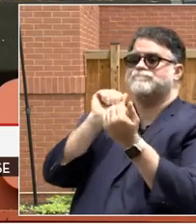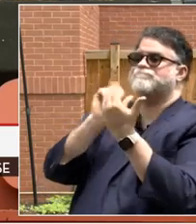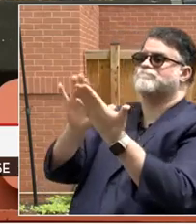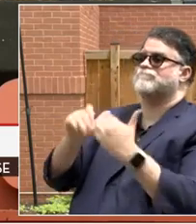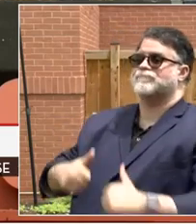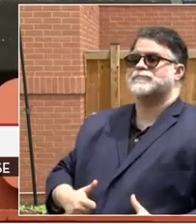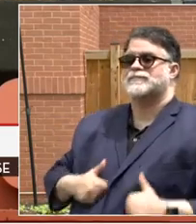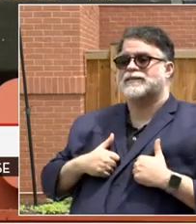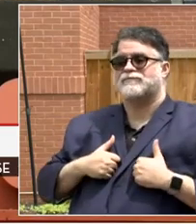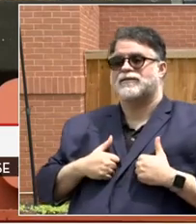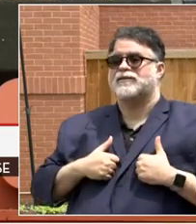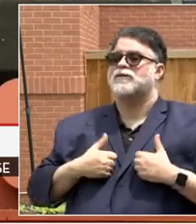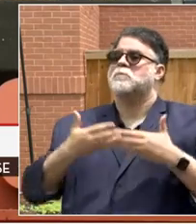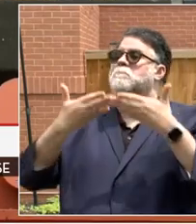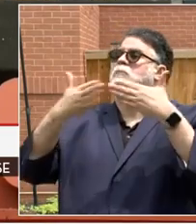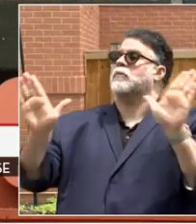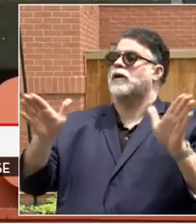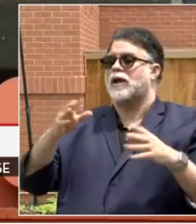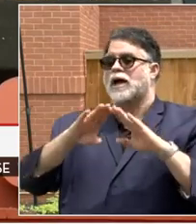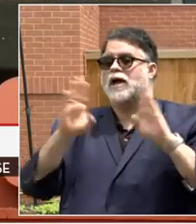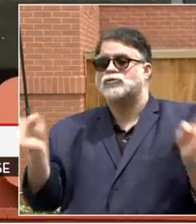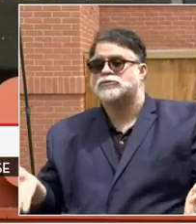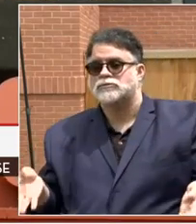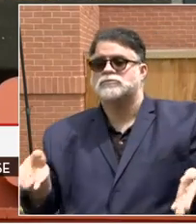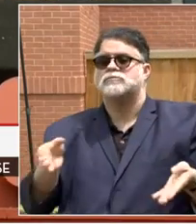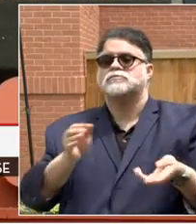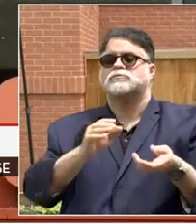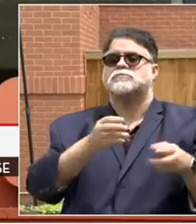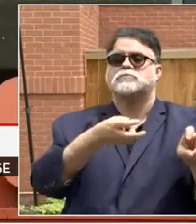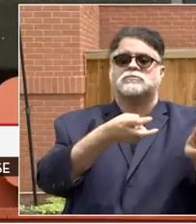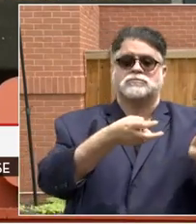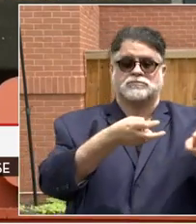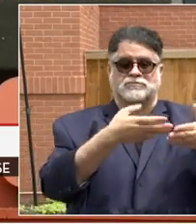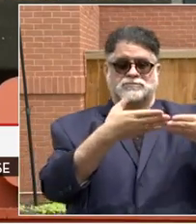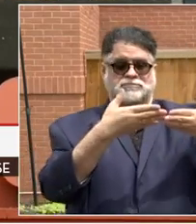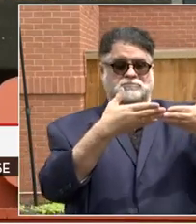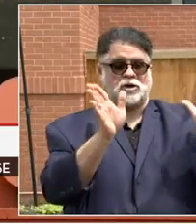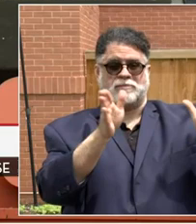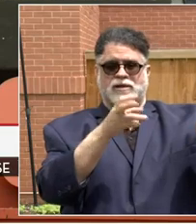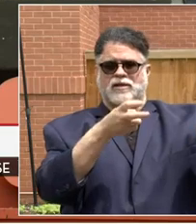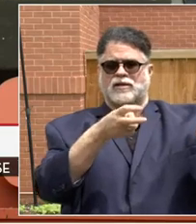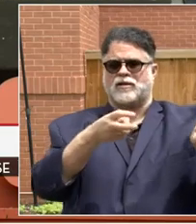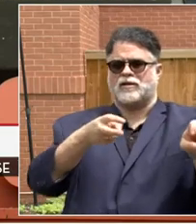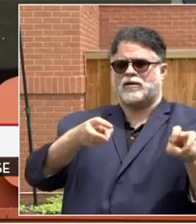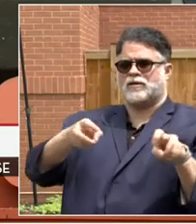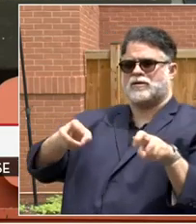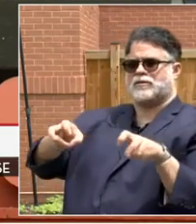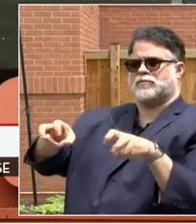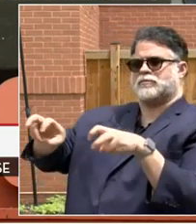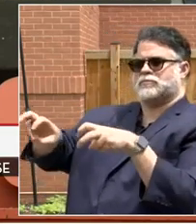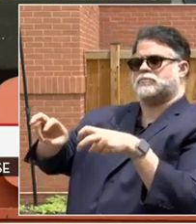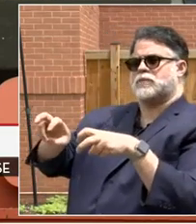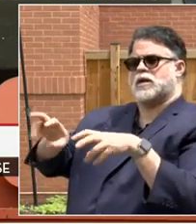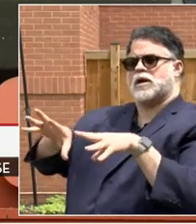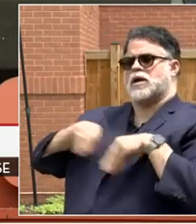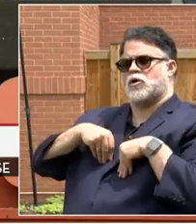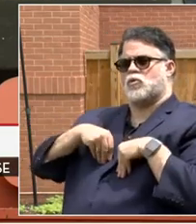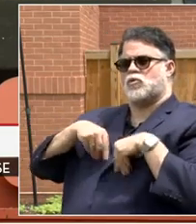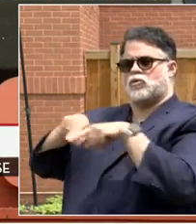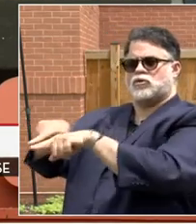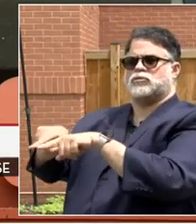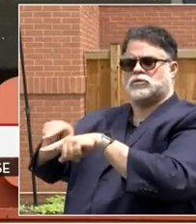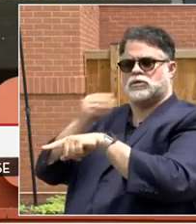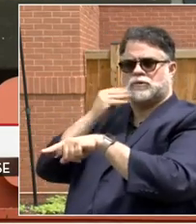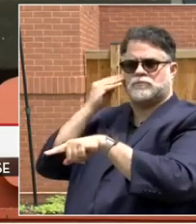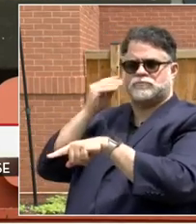housing, who may be able to convert their public housing voucher into home ownership. We want to address what I hear a lot